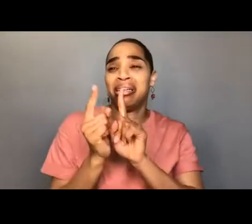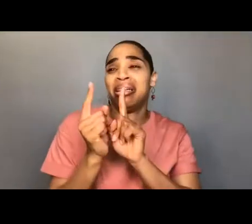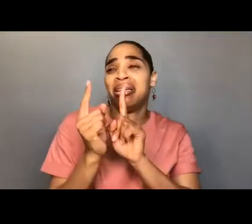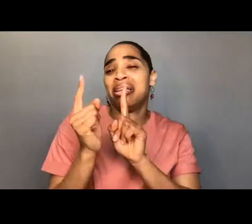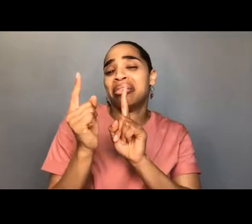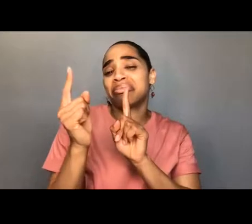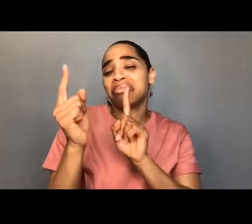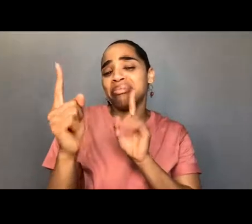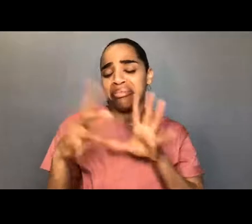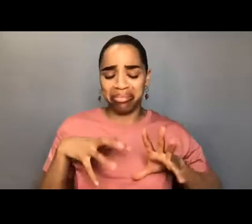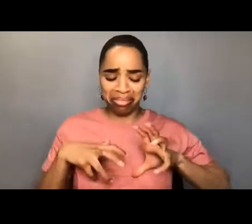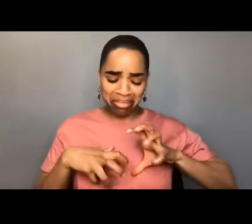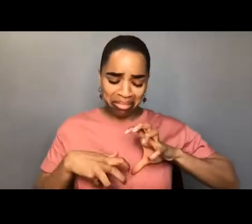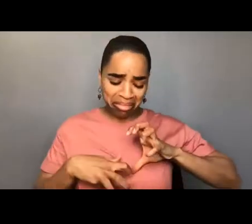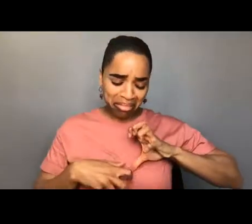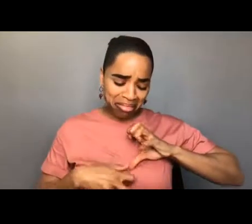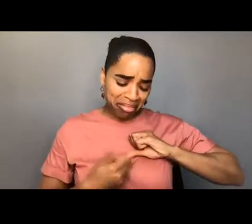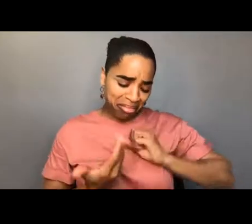heartbreak anniversary.